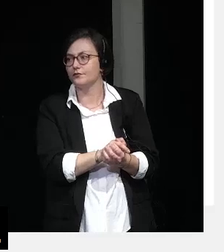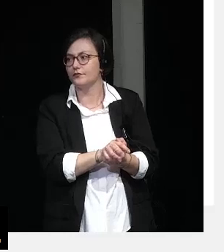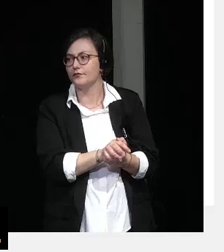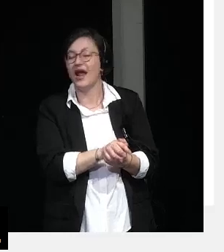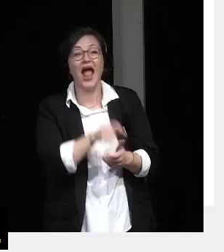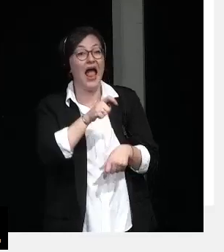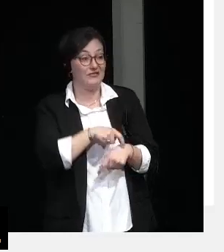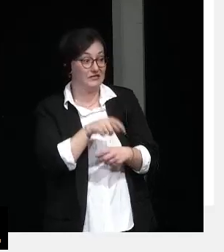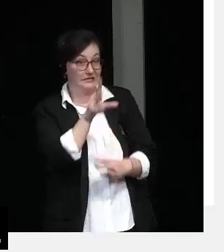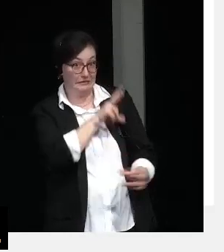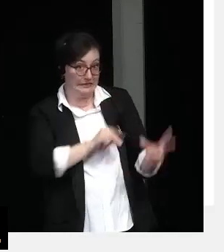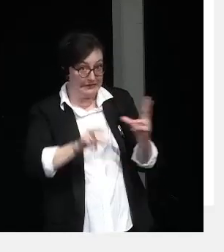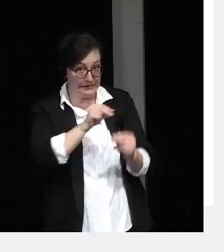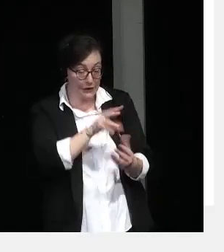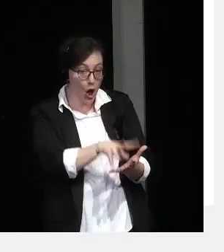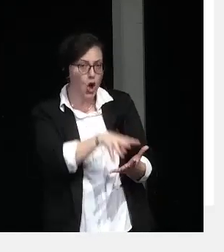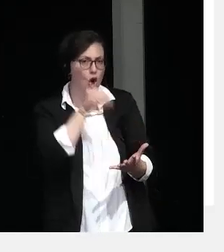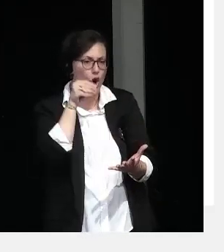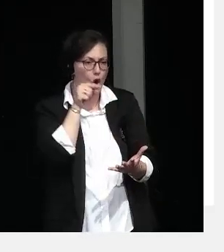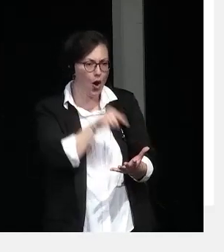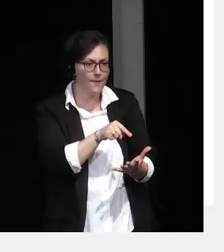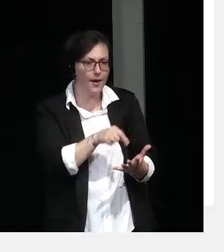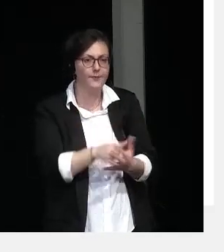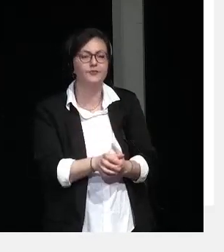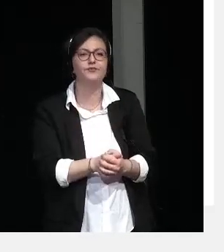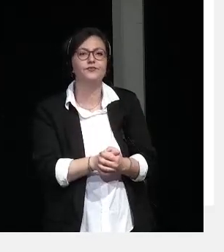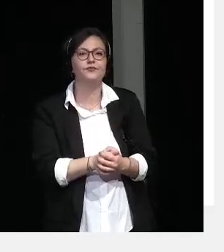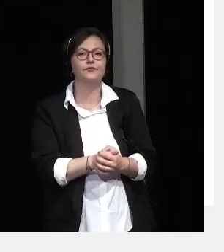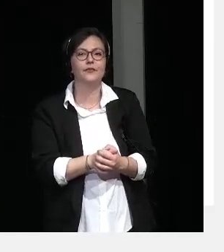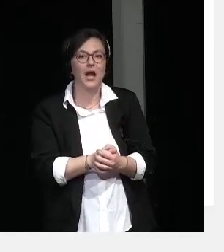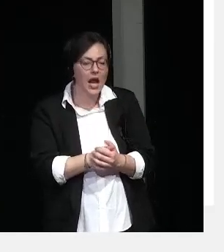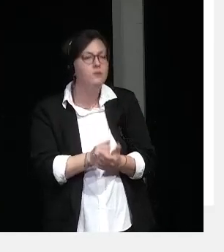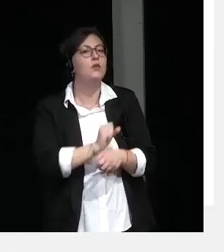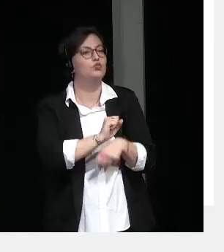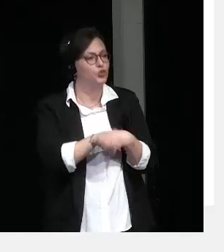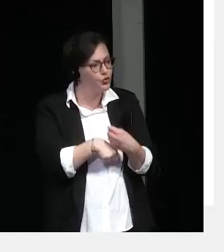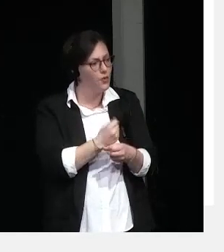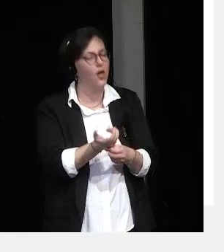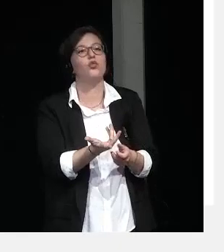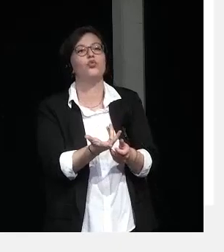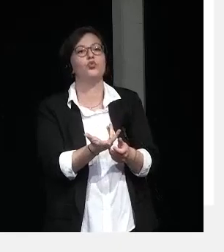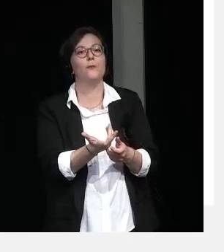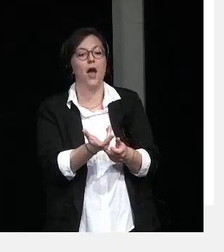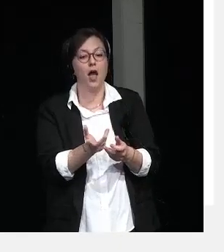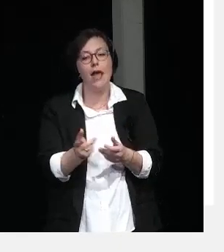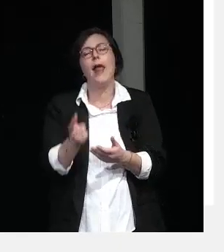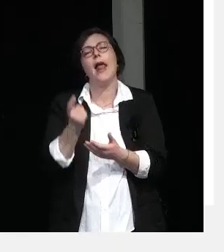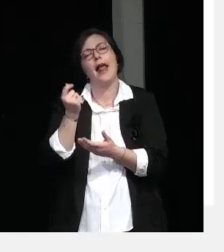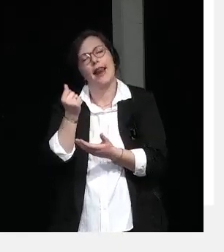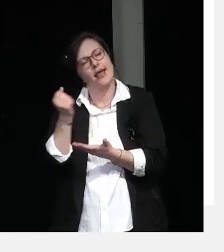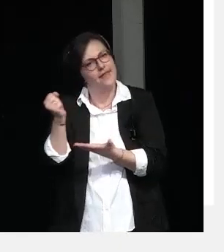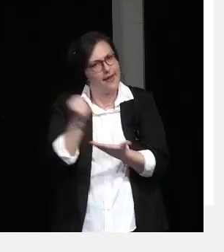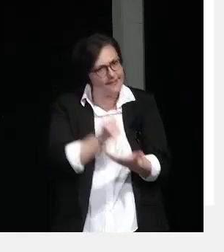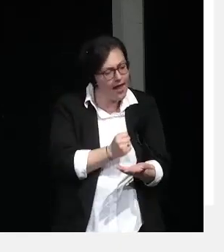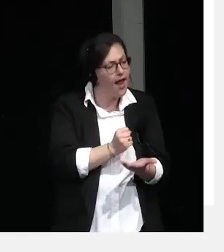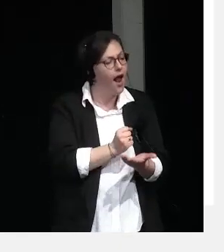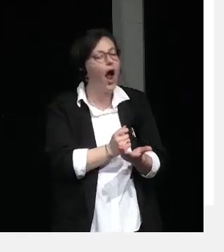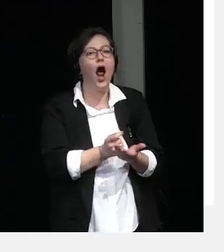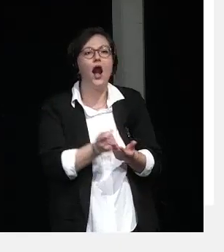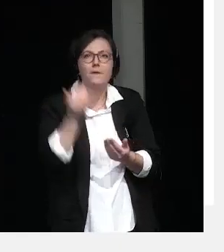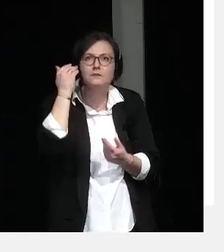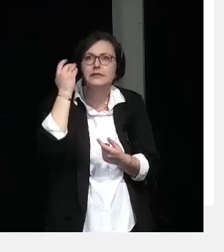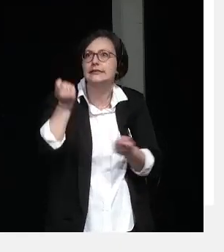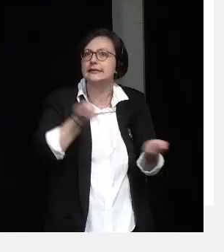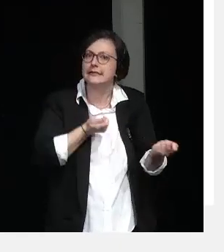on a constant basis, day in, day out. And hopefully we succeed, more or less. I would like to make a pause from your side and turn